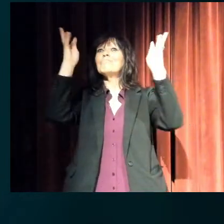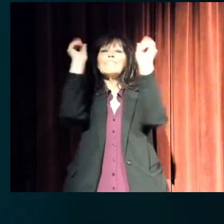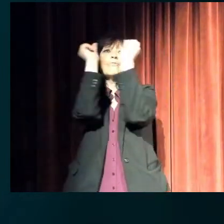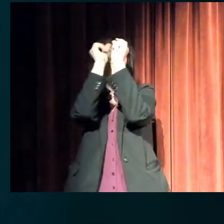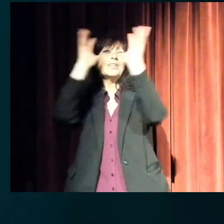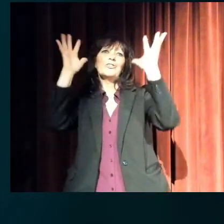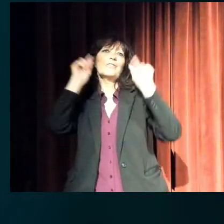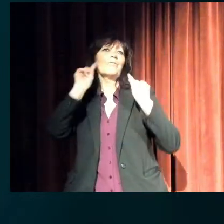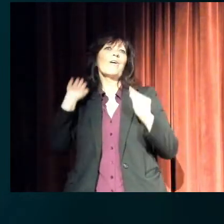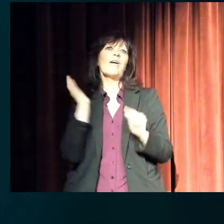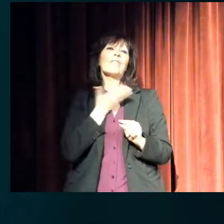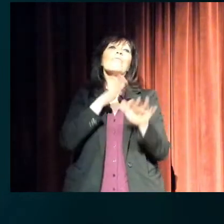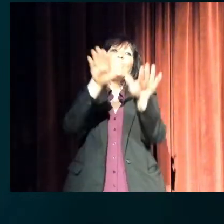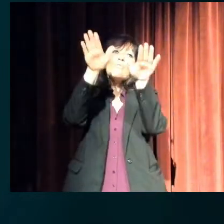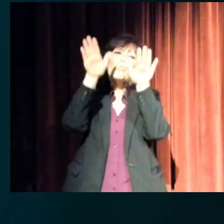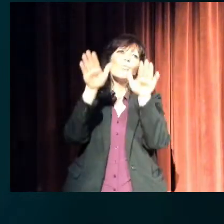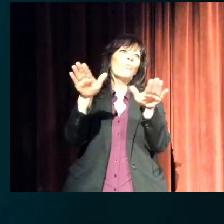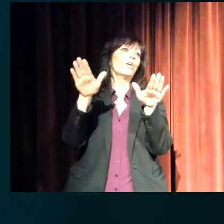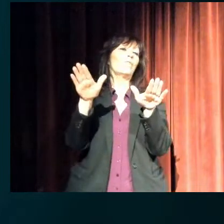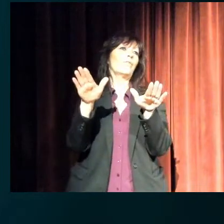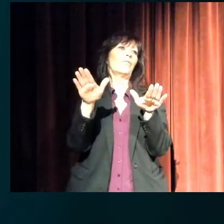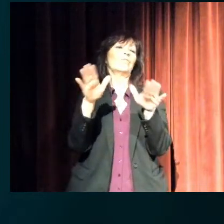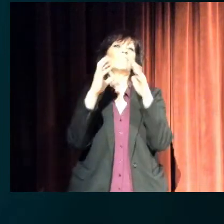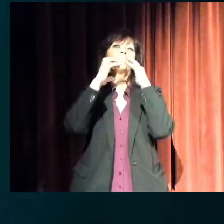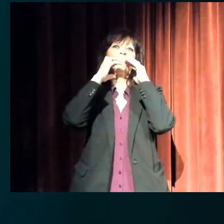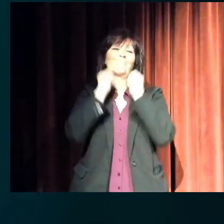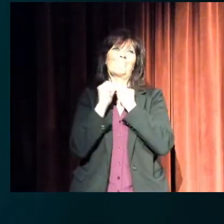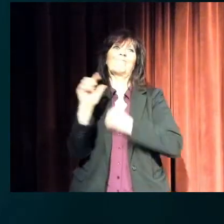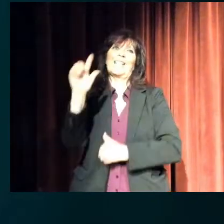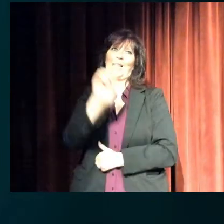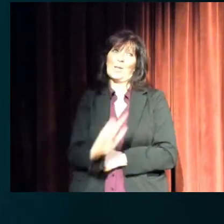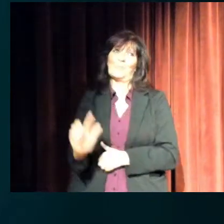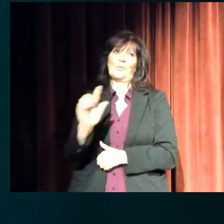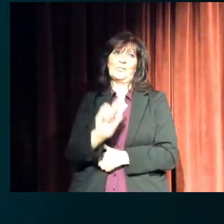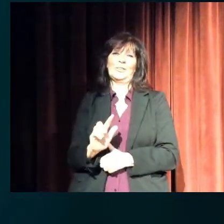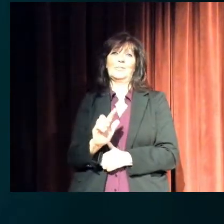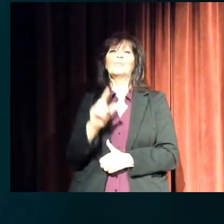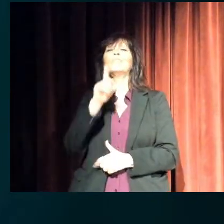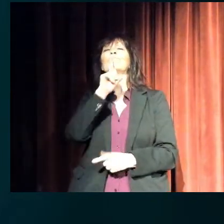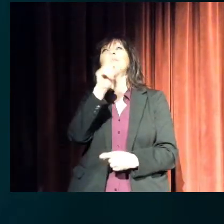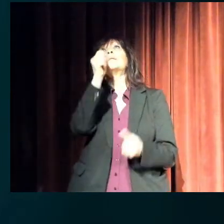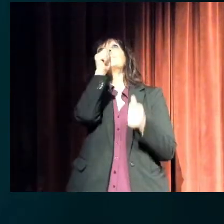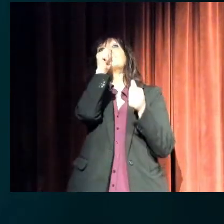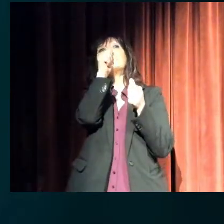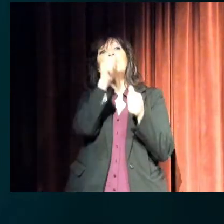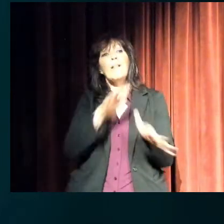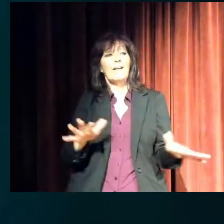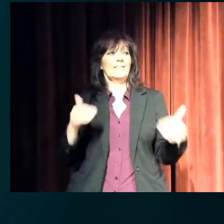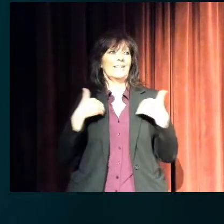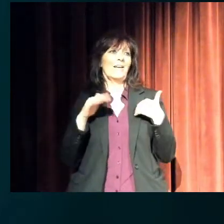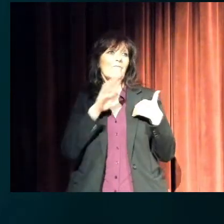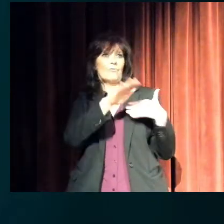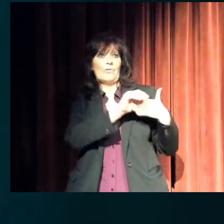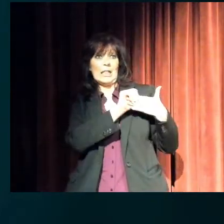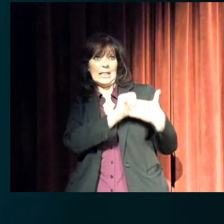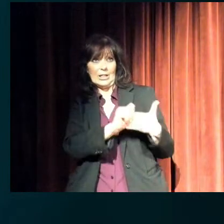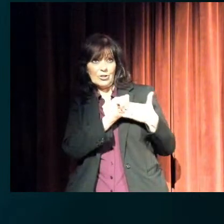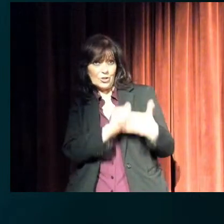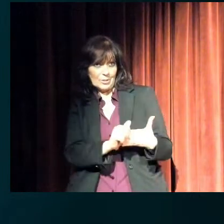vision for our wonderful, cherished libraries. We are truly blessed to have your